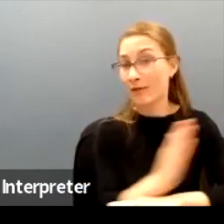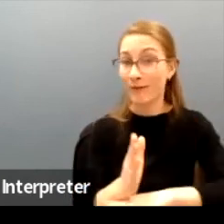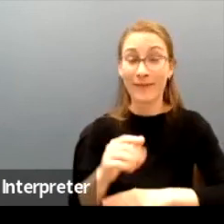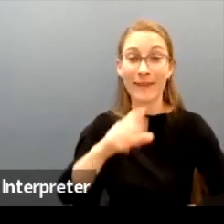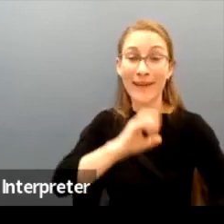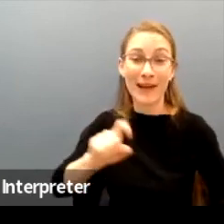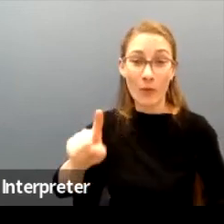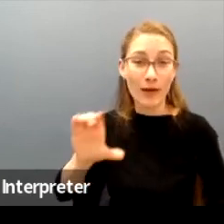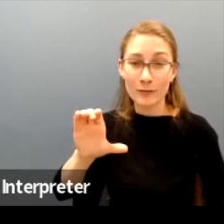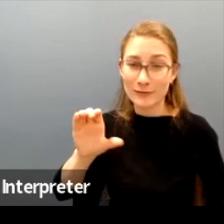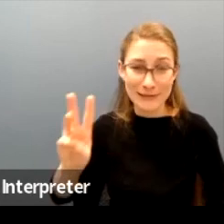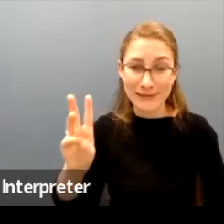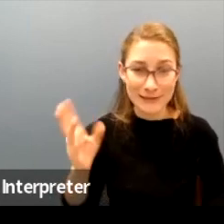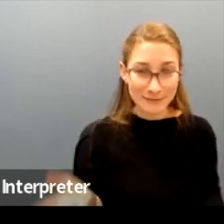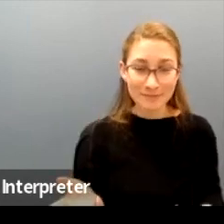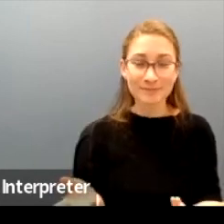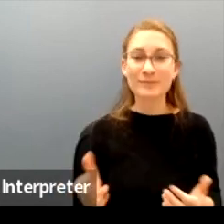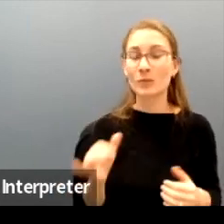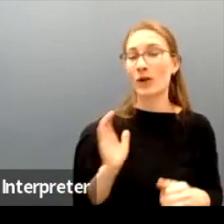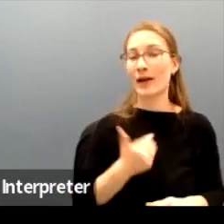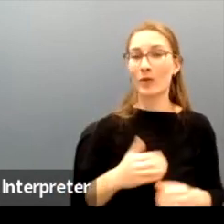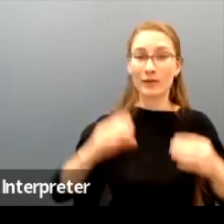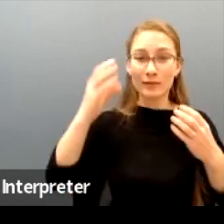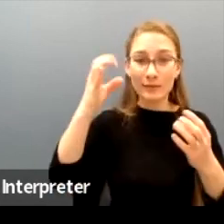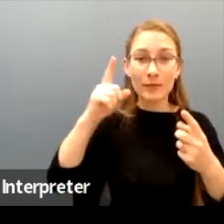these tips are also for anyone and everyone.